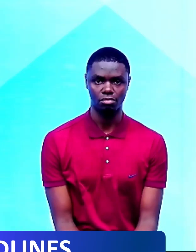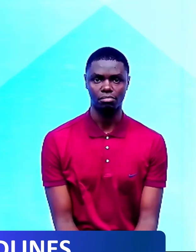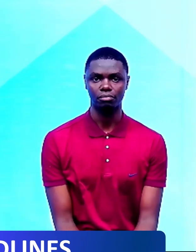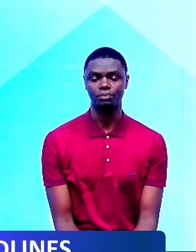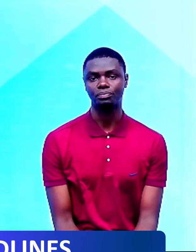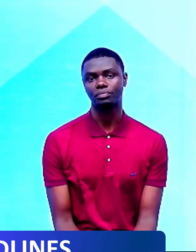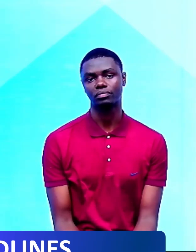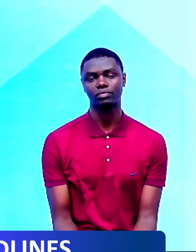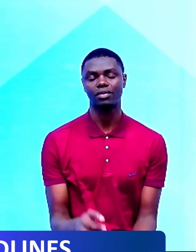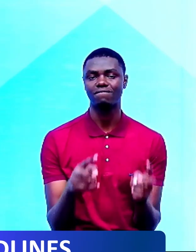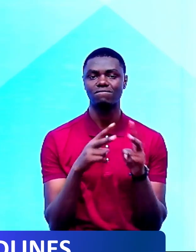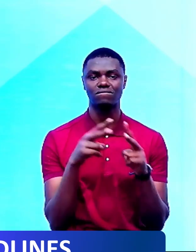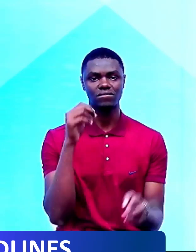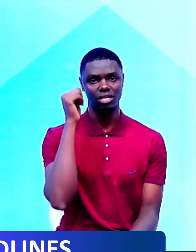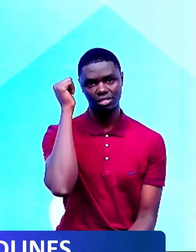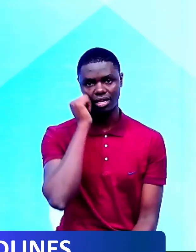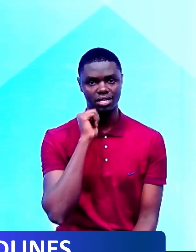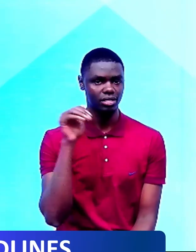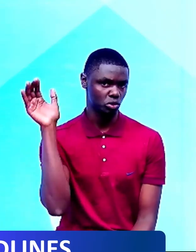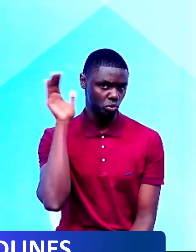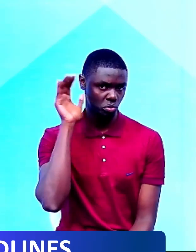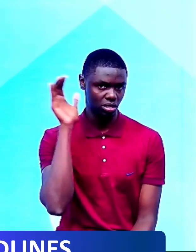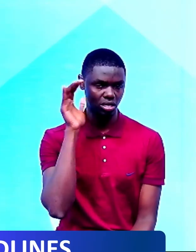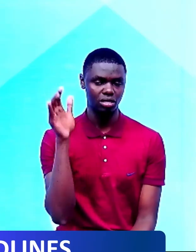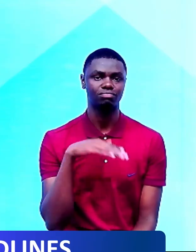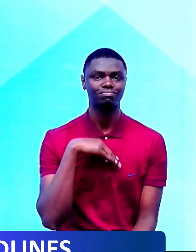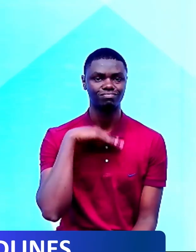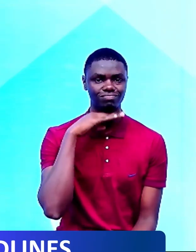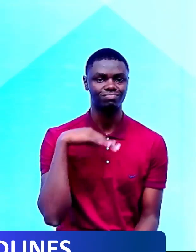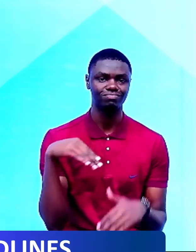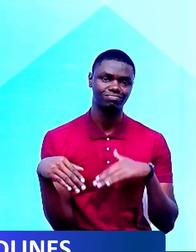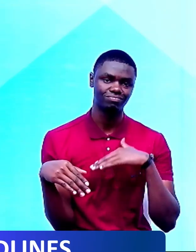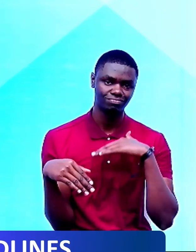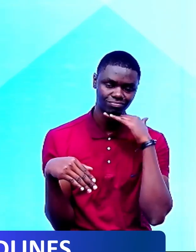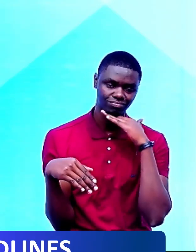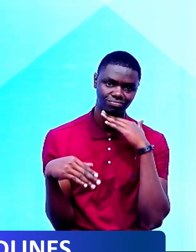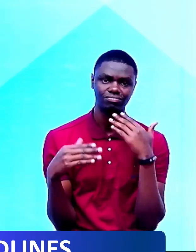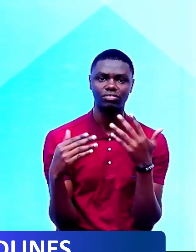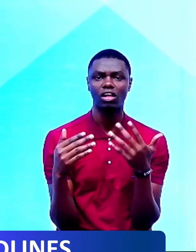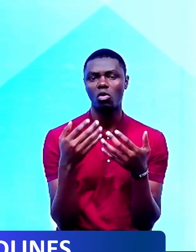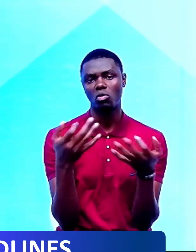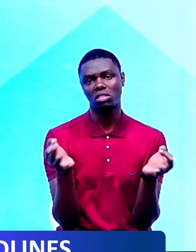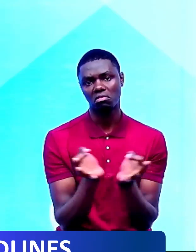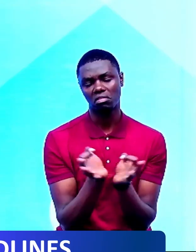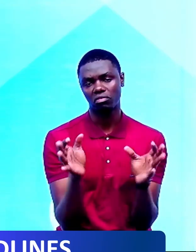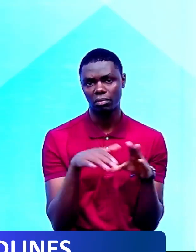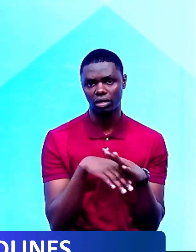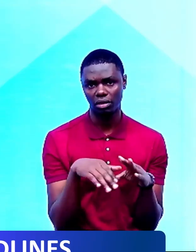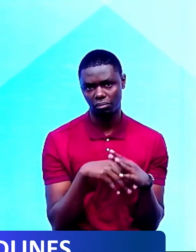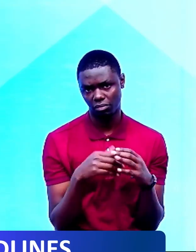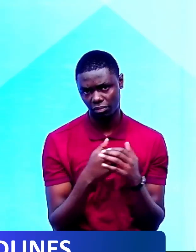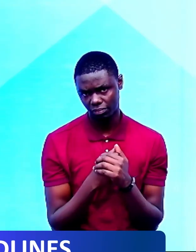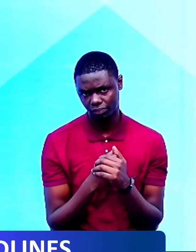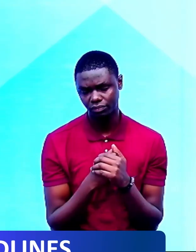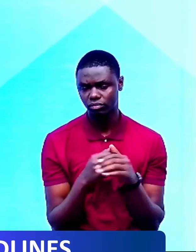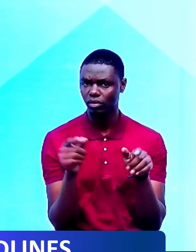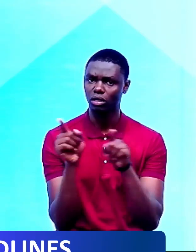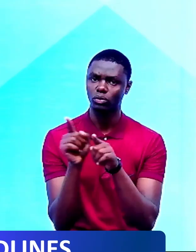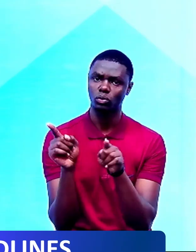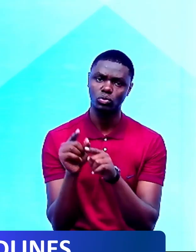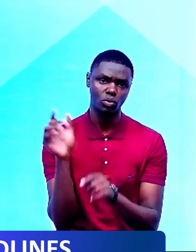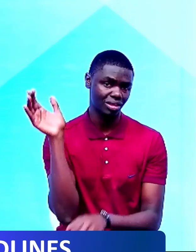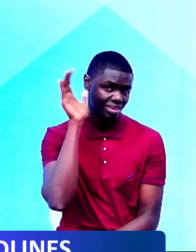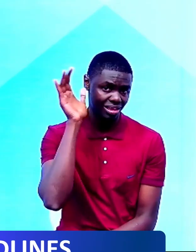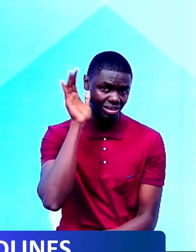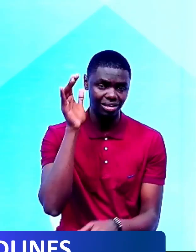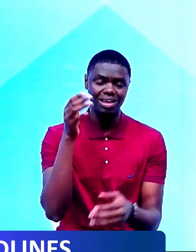Well, it is very saddening to hear the passing of some of these family members, and more so hearing that